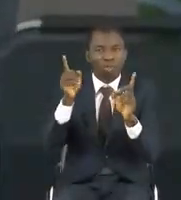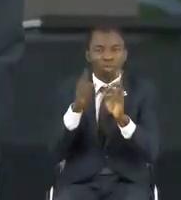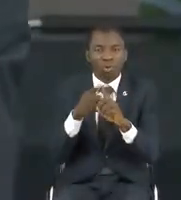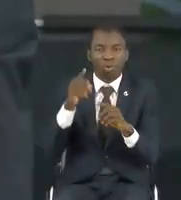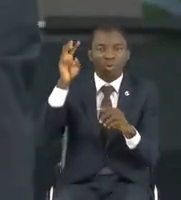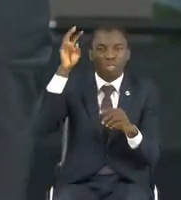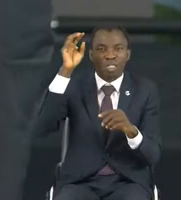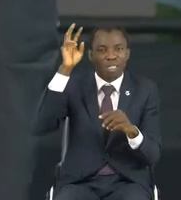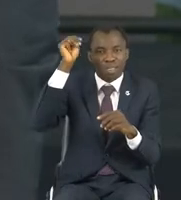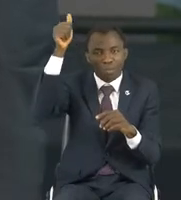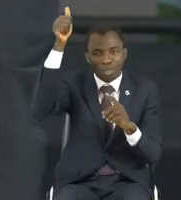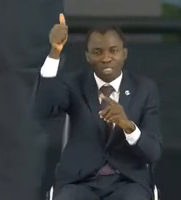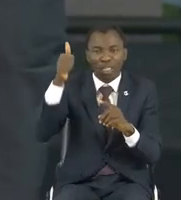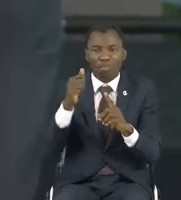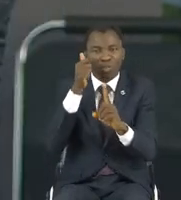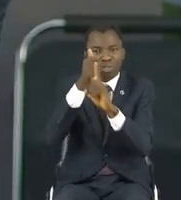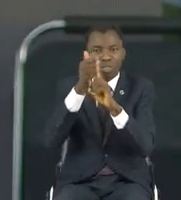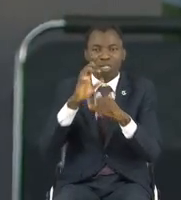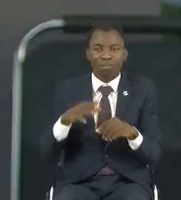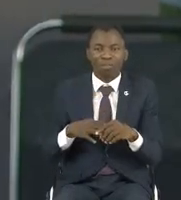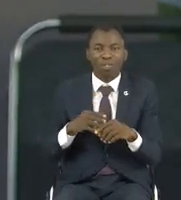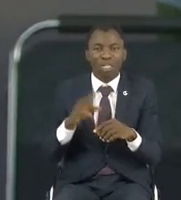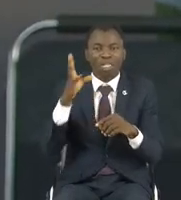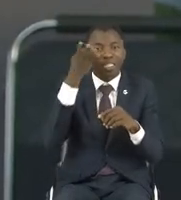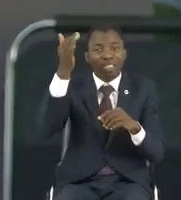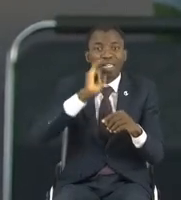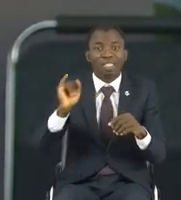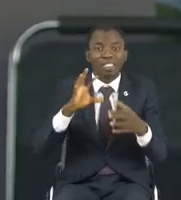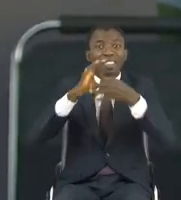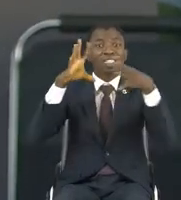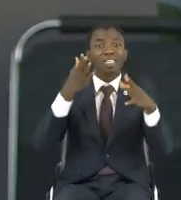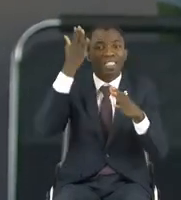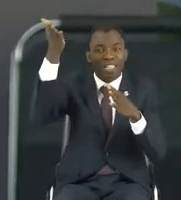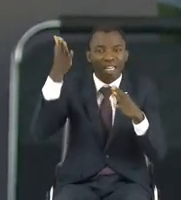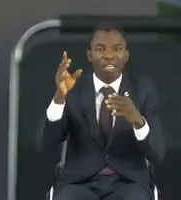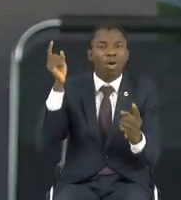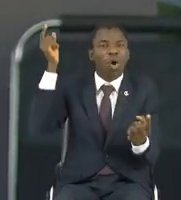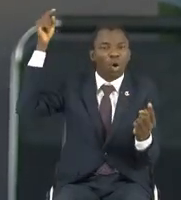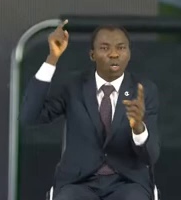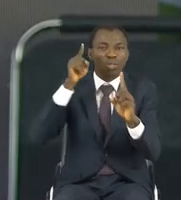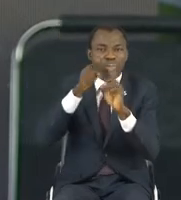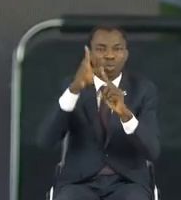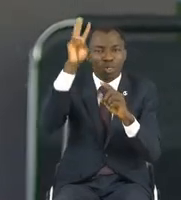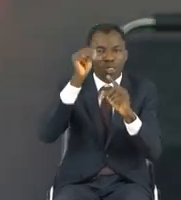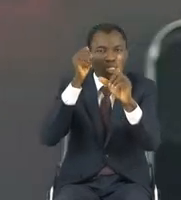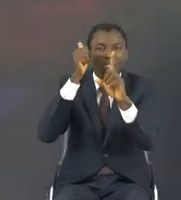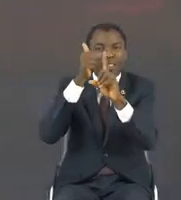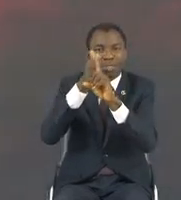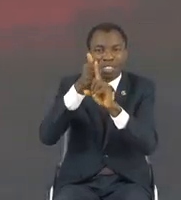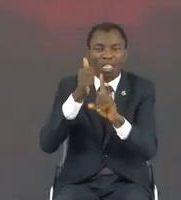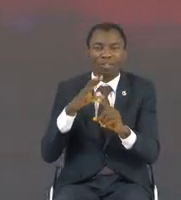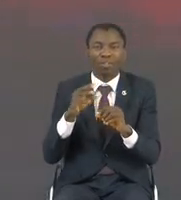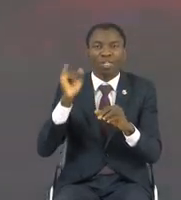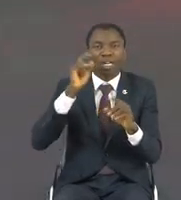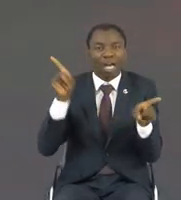joy there unto himself. There's release there unto himself. And as you answer the